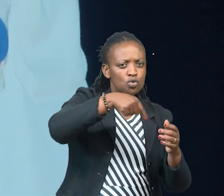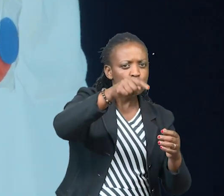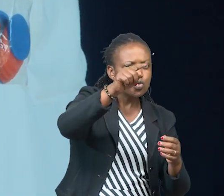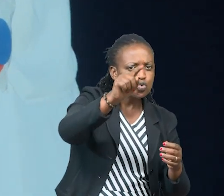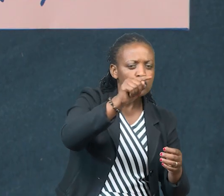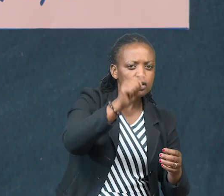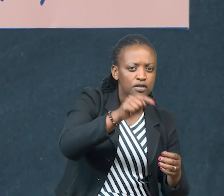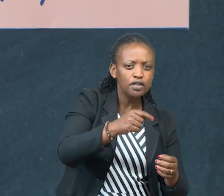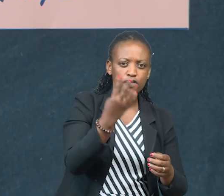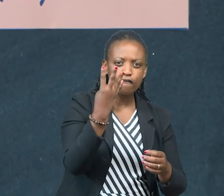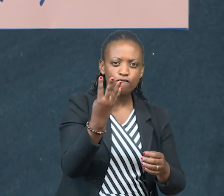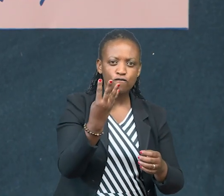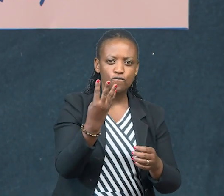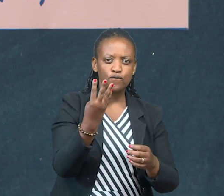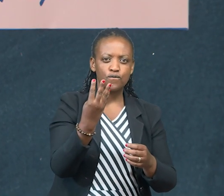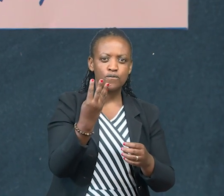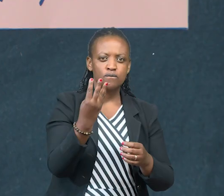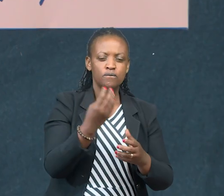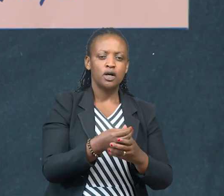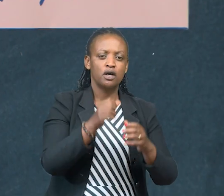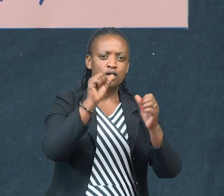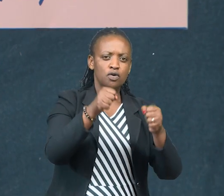will need 4